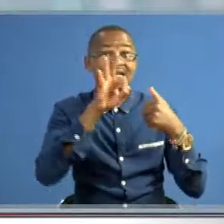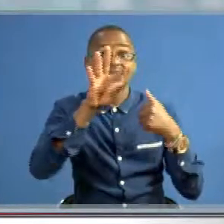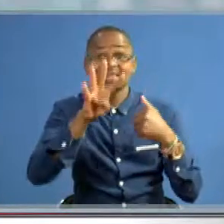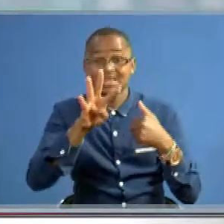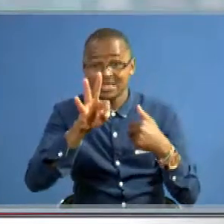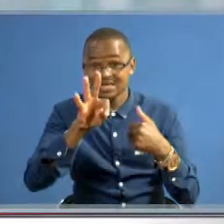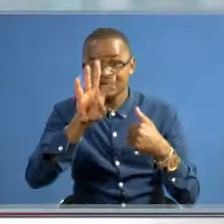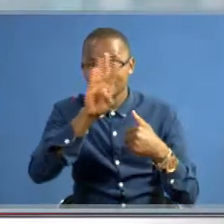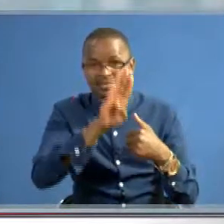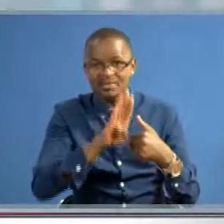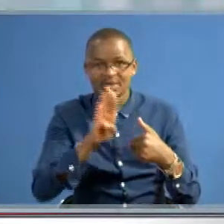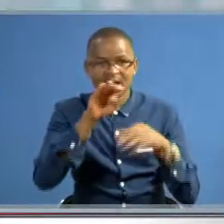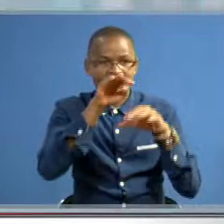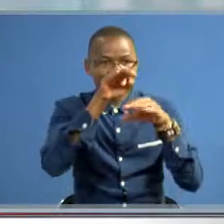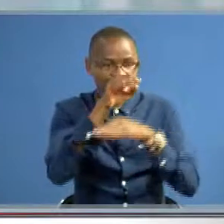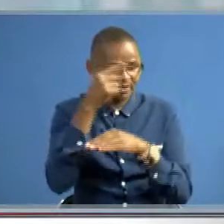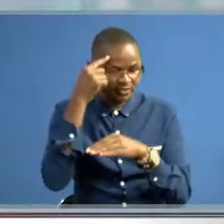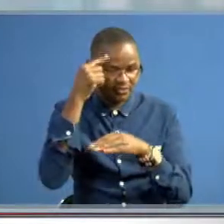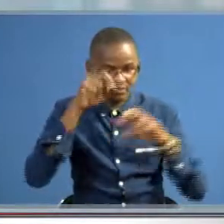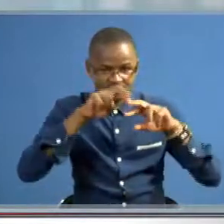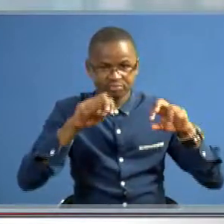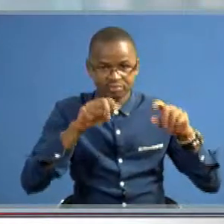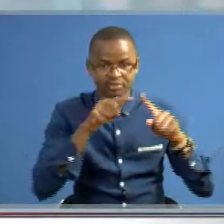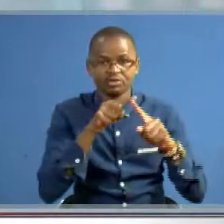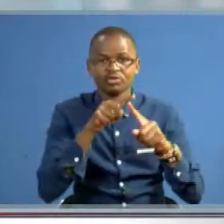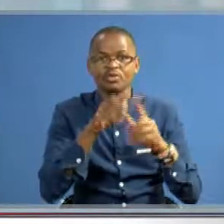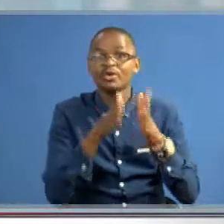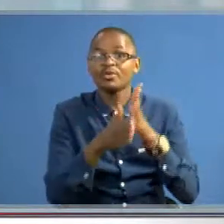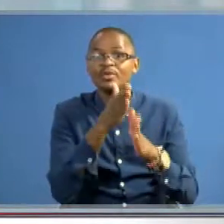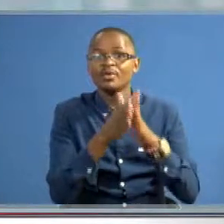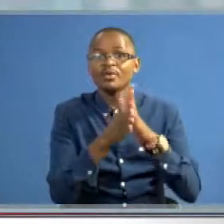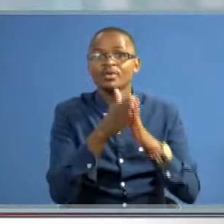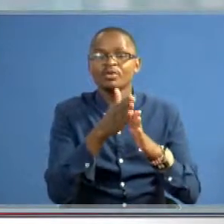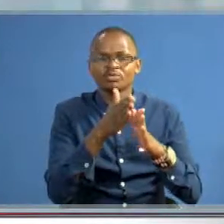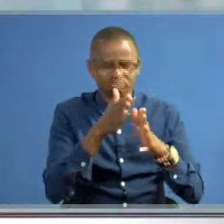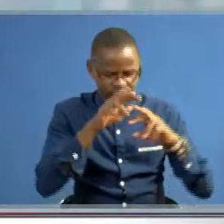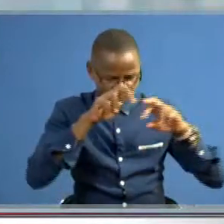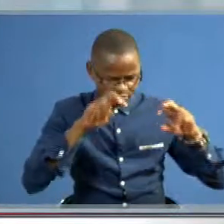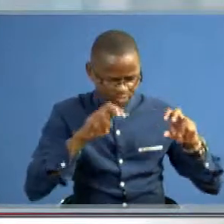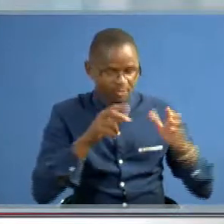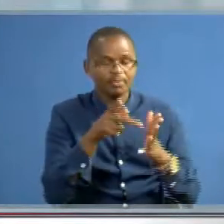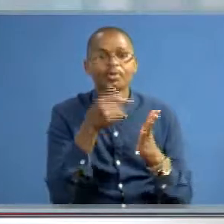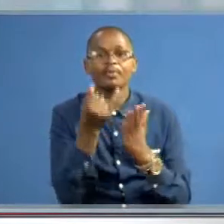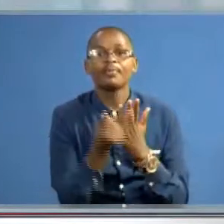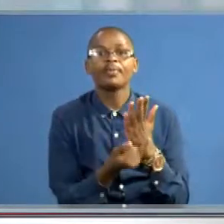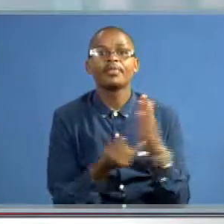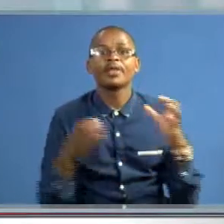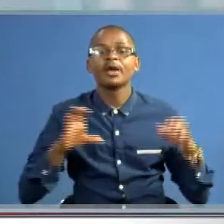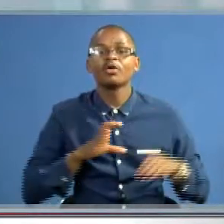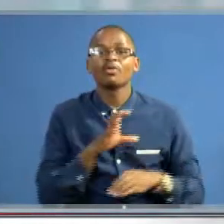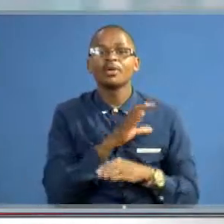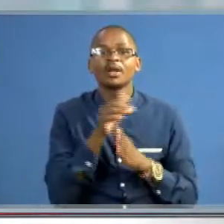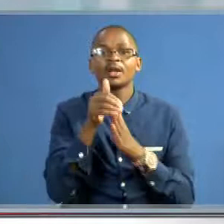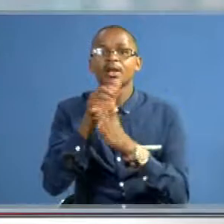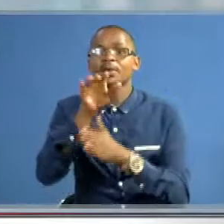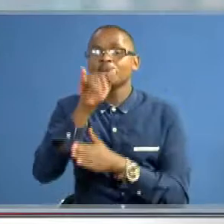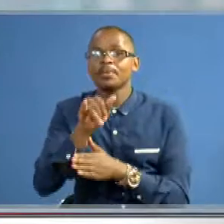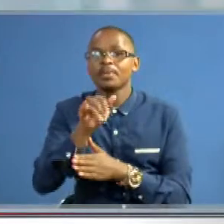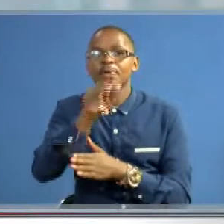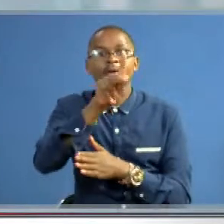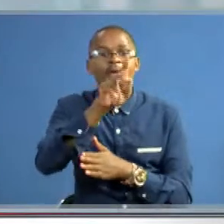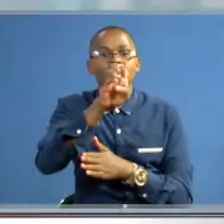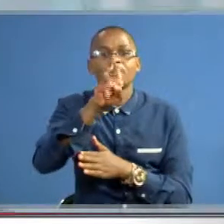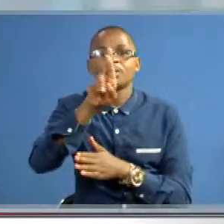billion shillings and called on investigative agencies to immediately probe the already funded projects. The committee, led by Karek